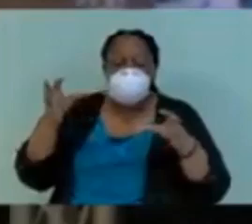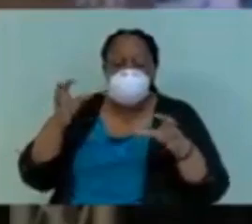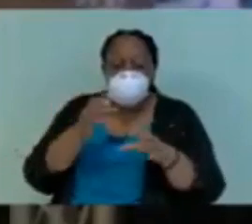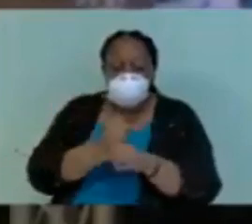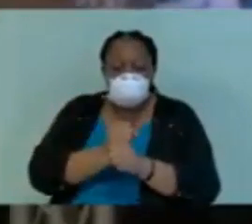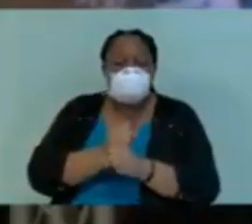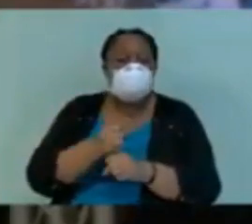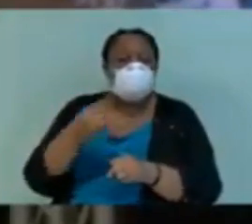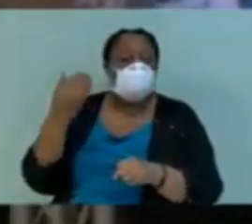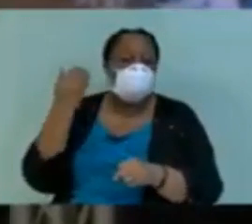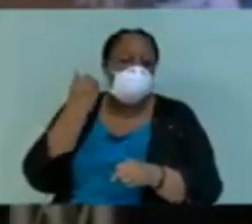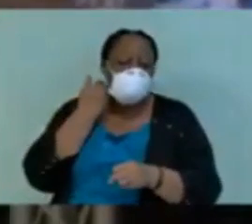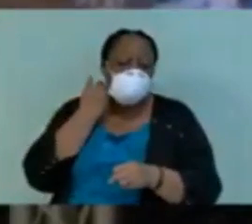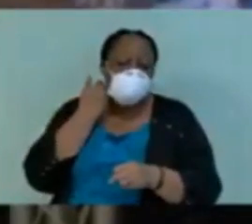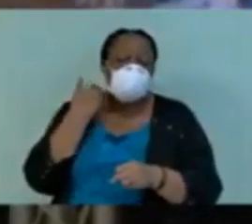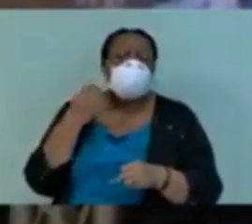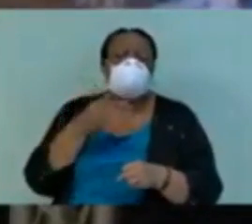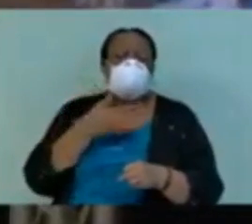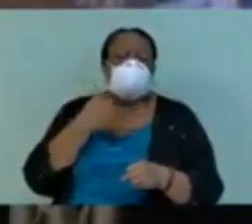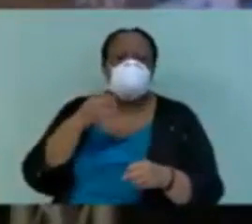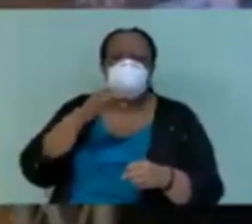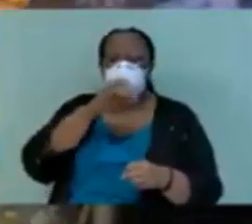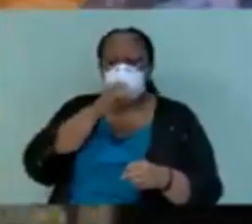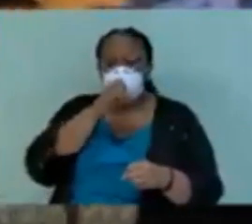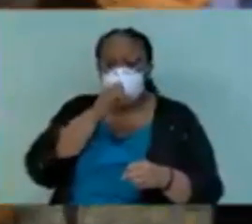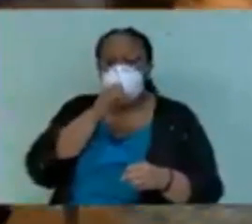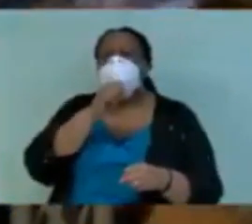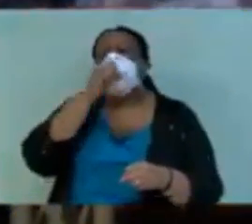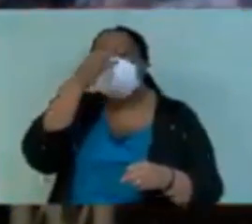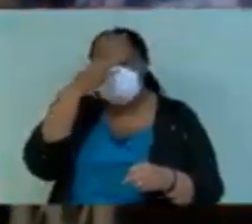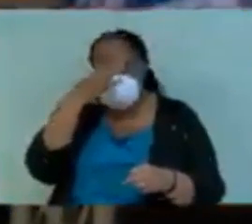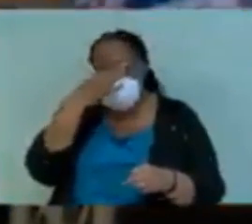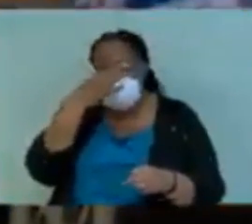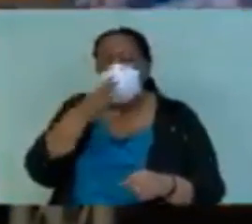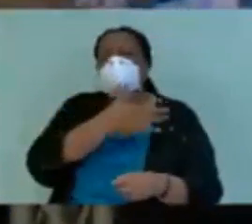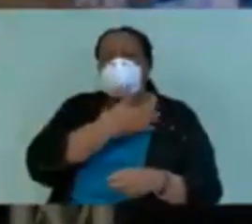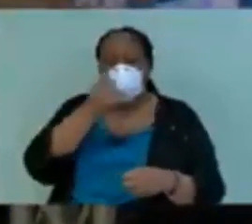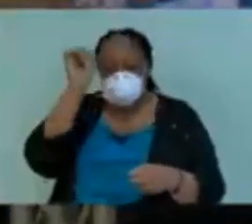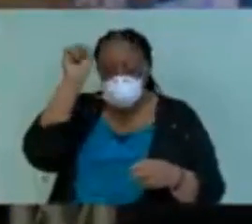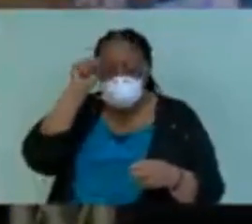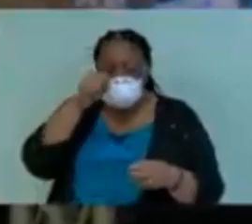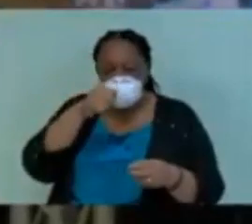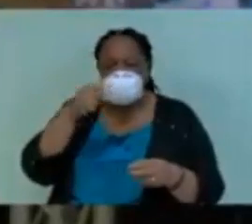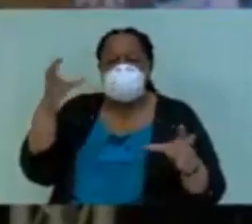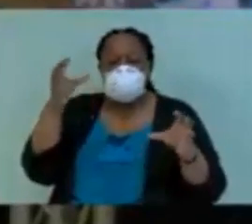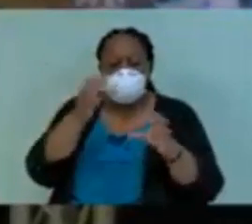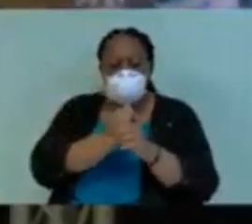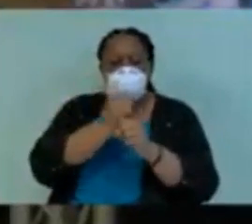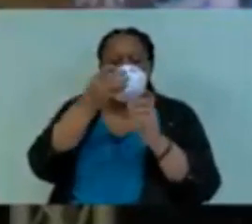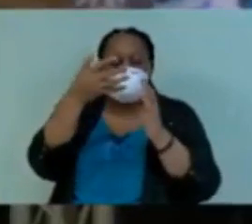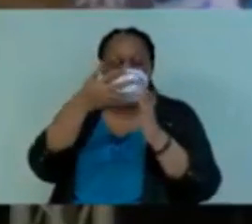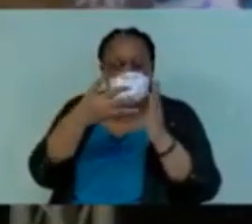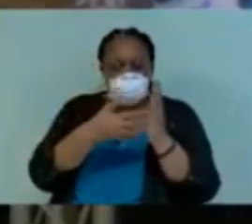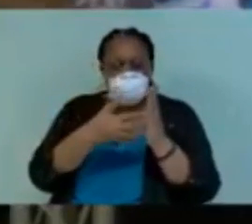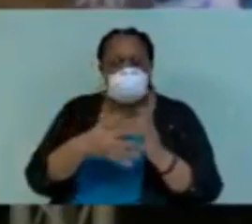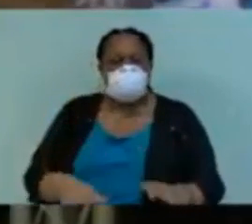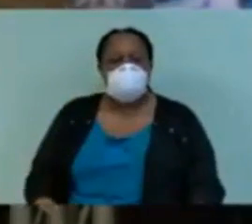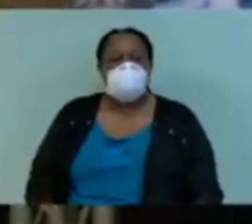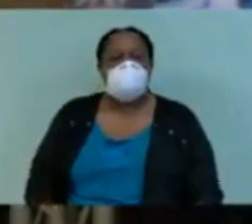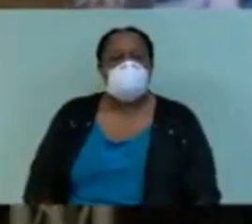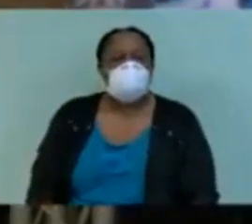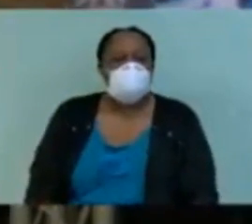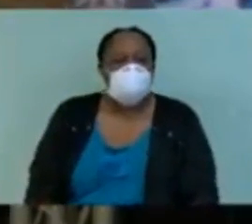As you just heard, the students are quarantined in a government assigned facility, and they will be